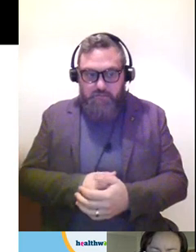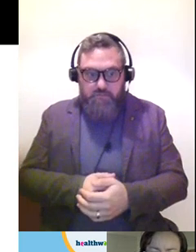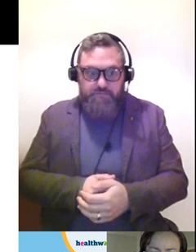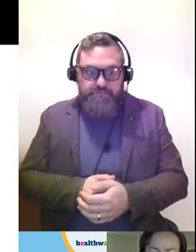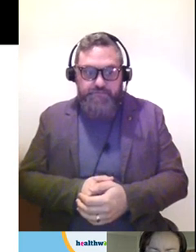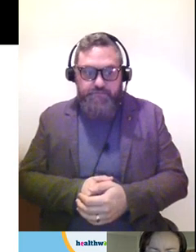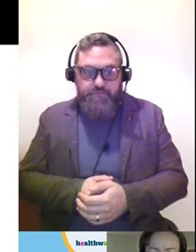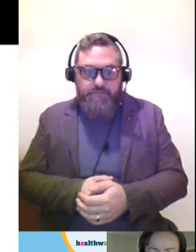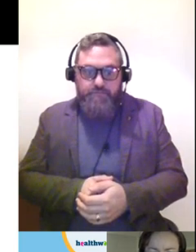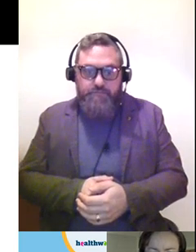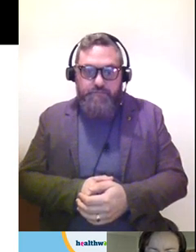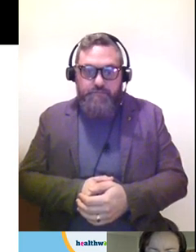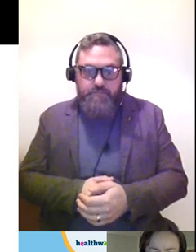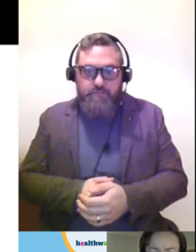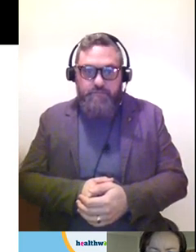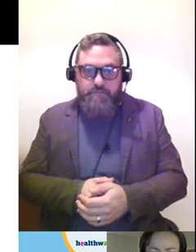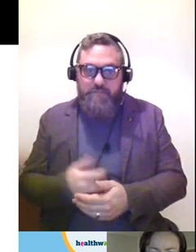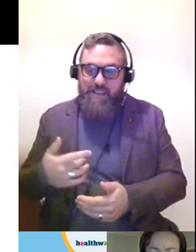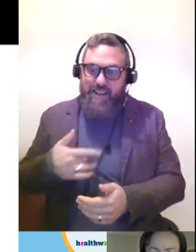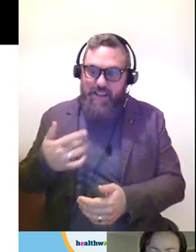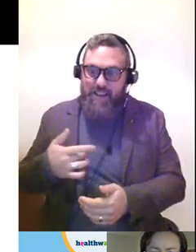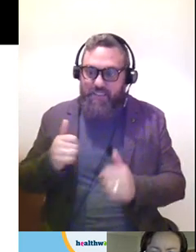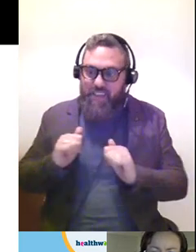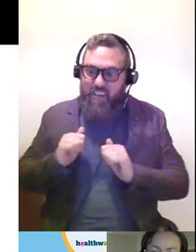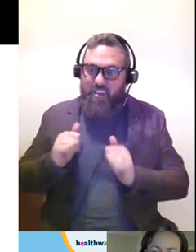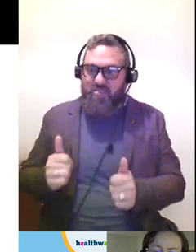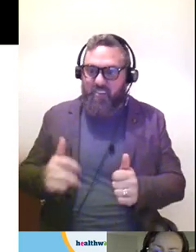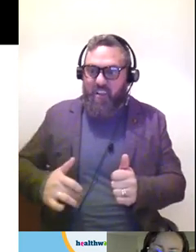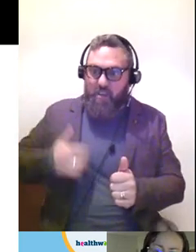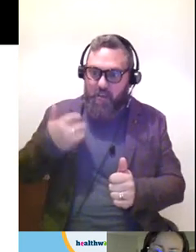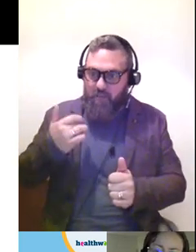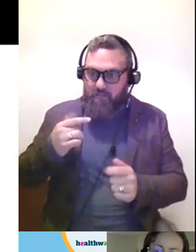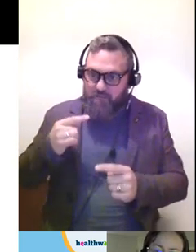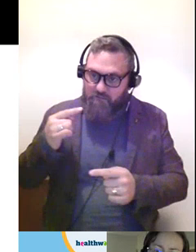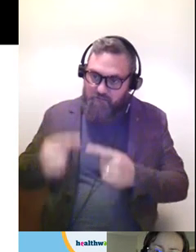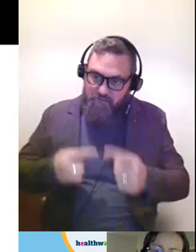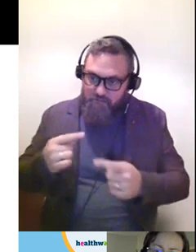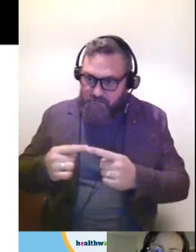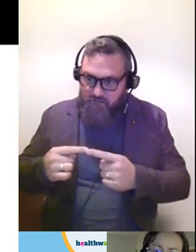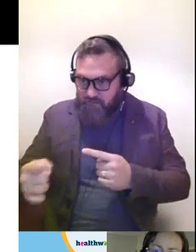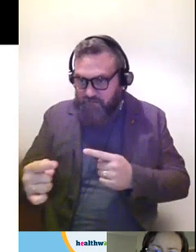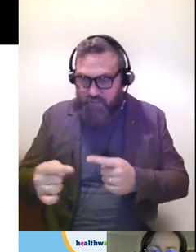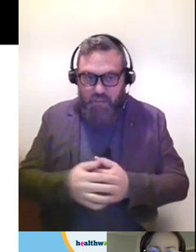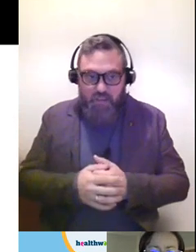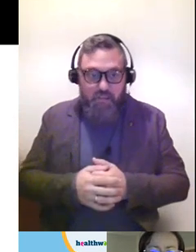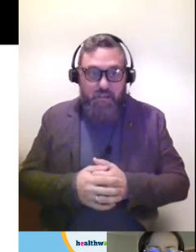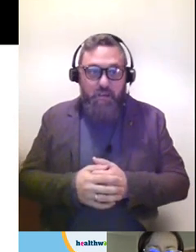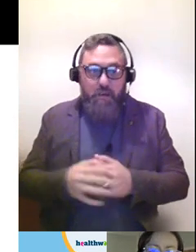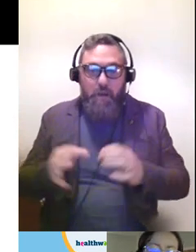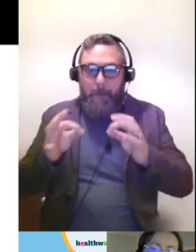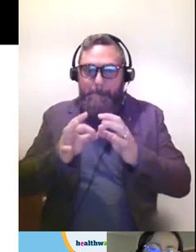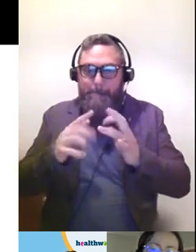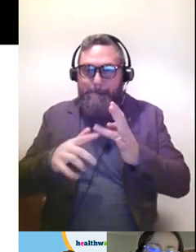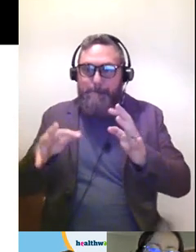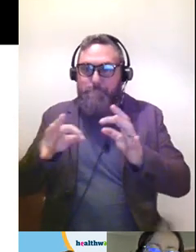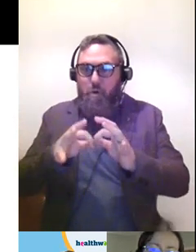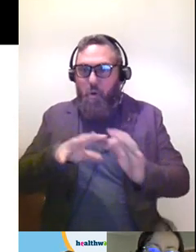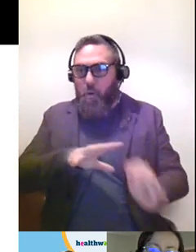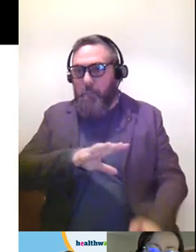aim here is to support people to live healthier and independent lives for longer. In Bob,